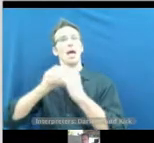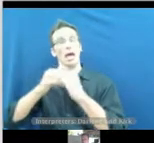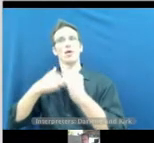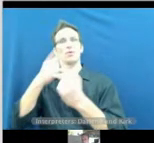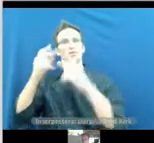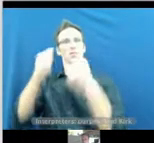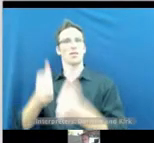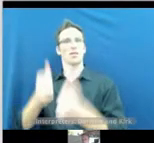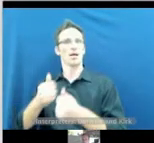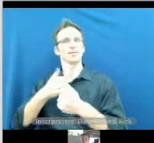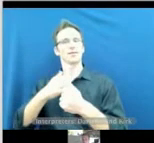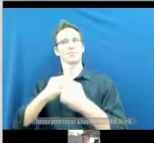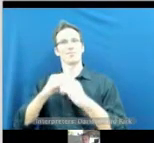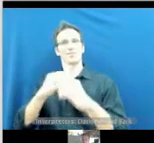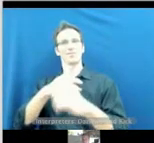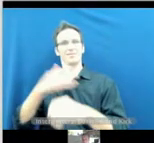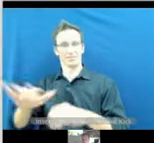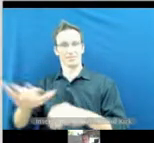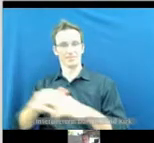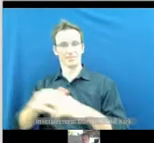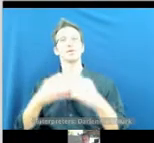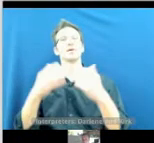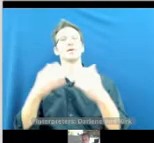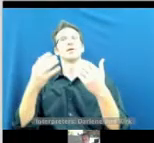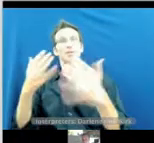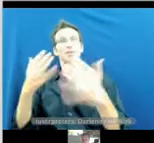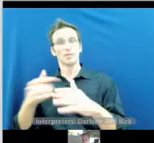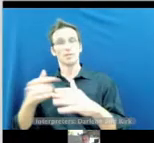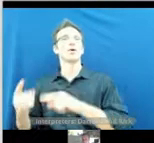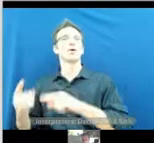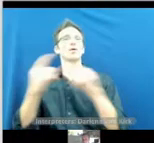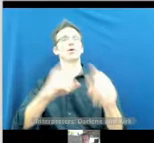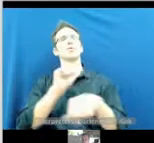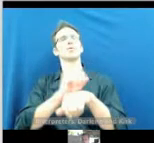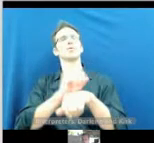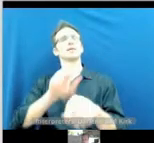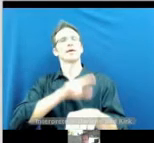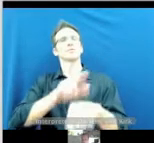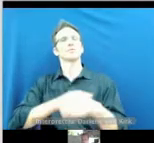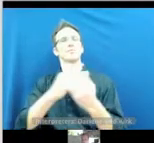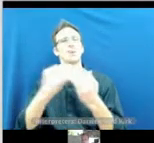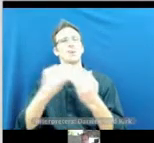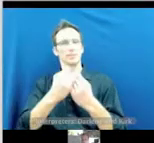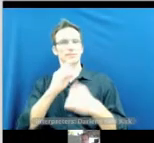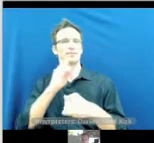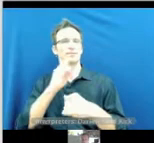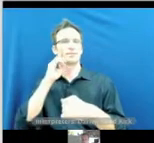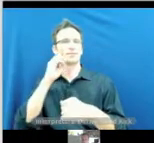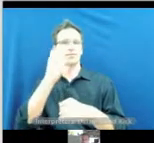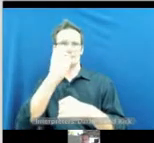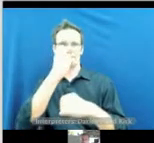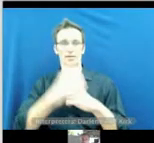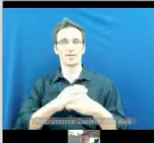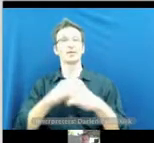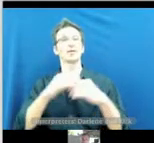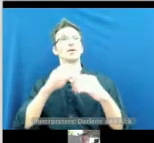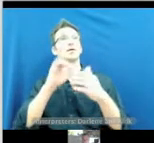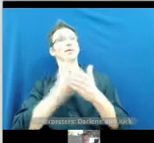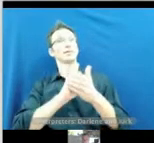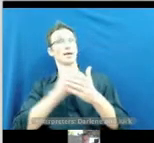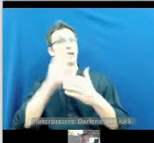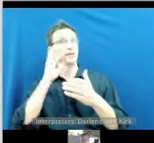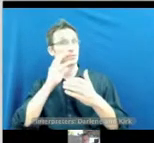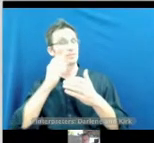So from there, I went to work on the national project on deaf blindness, and it was during those days that I started doing a lot of work